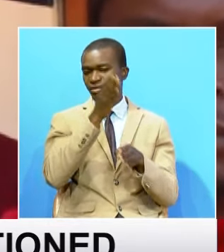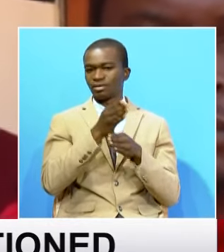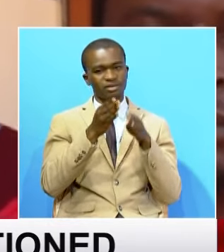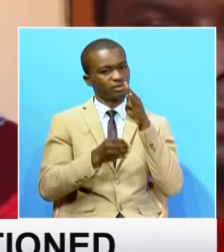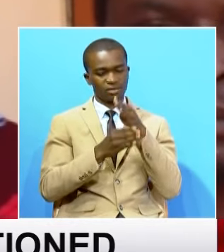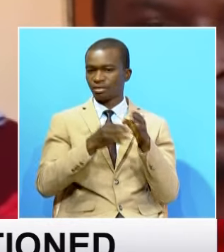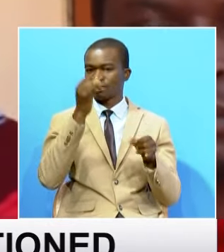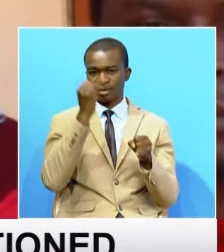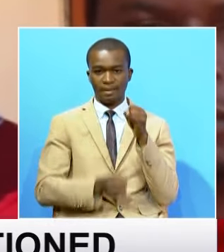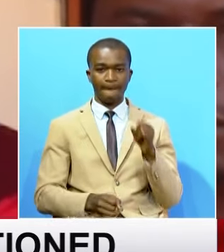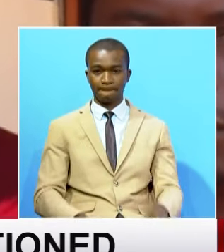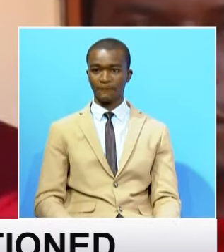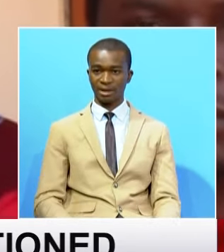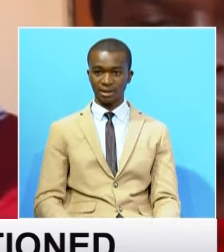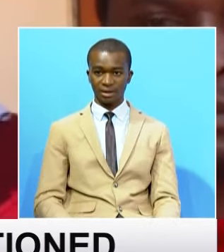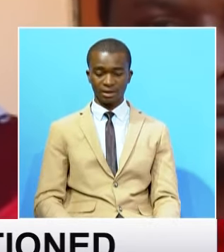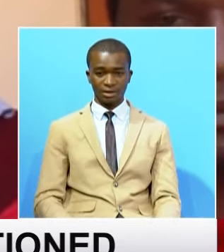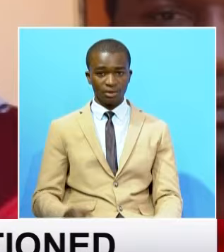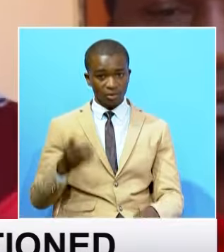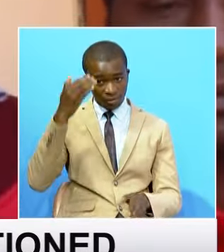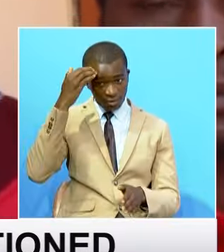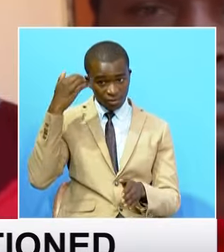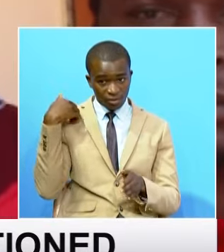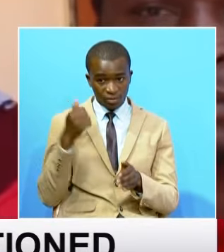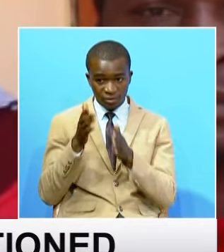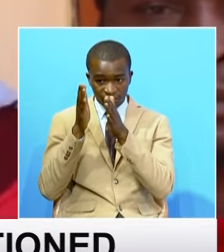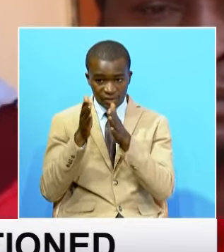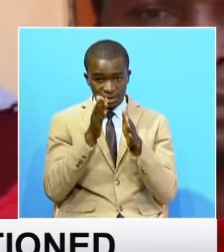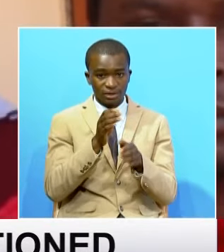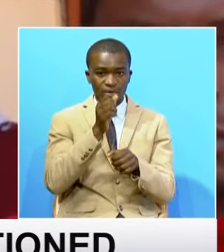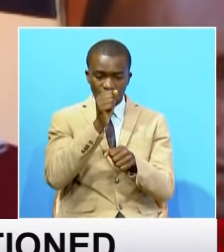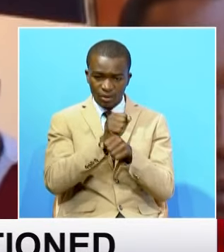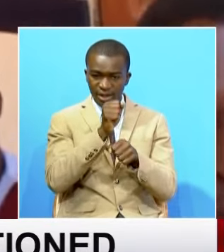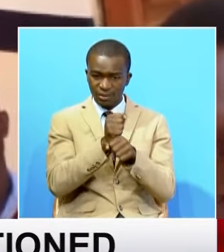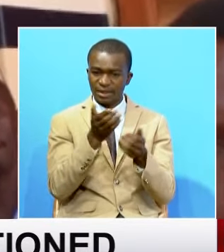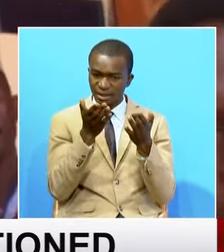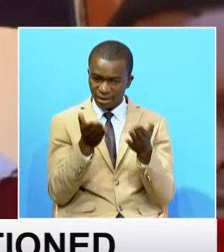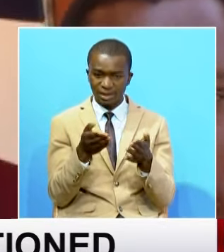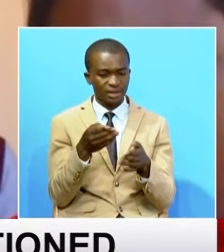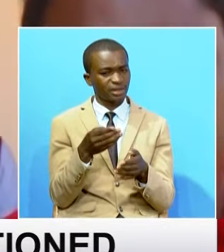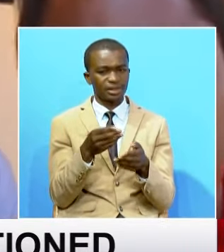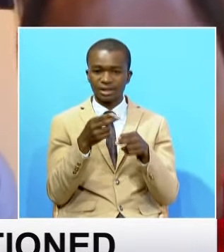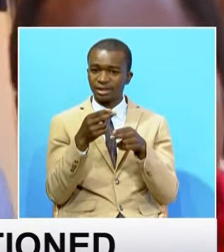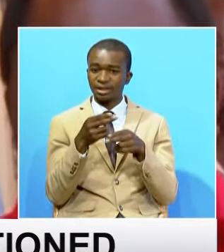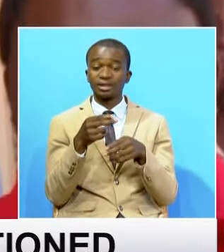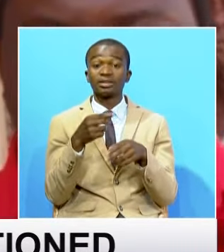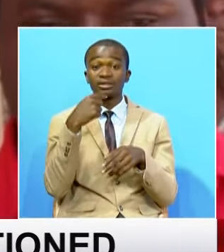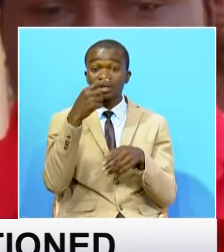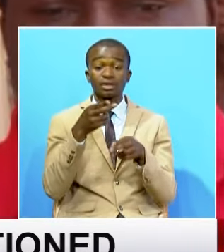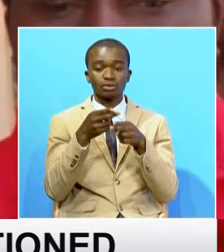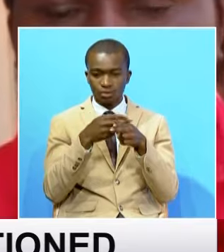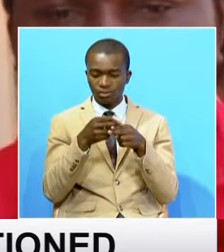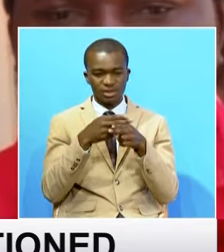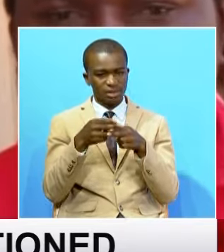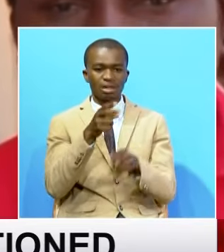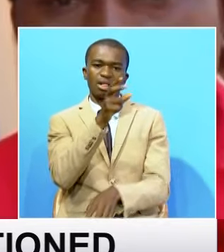assured by the officers who are working here that once the remaining items are brought in, this police